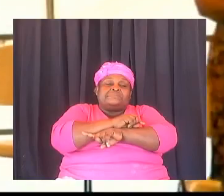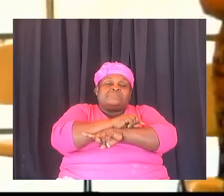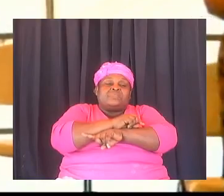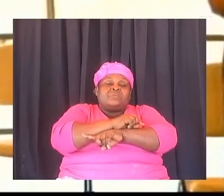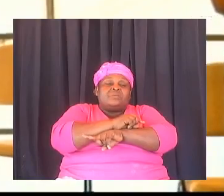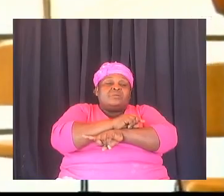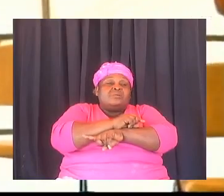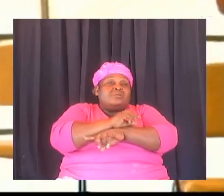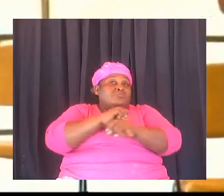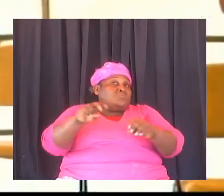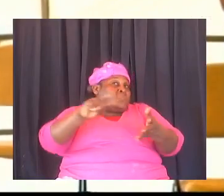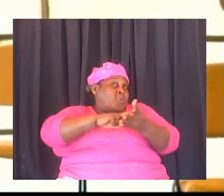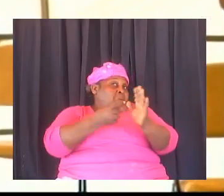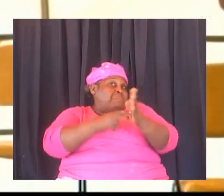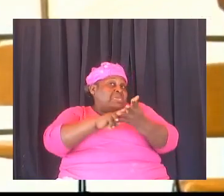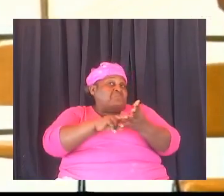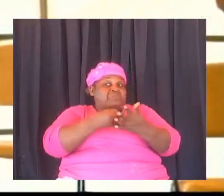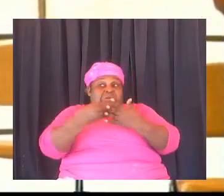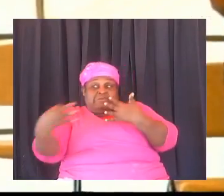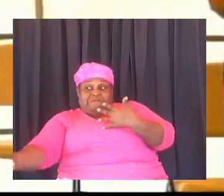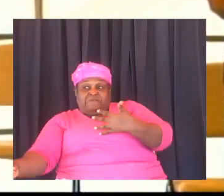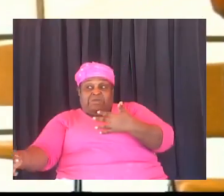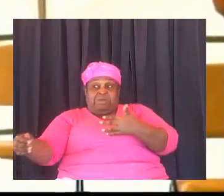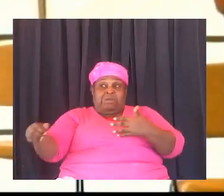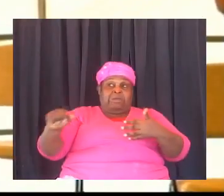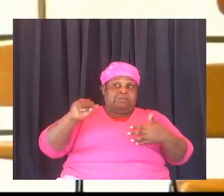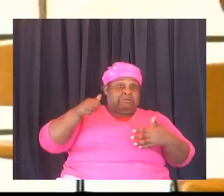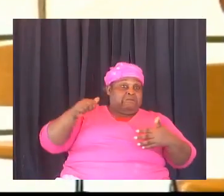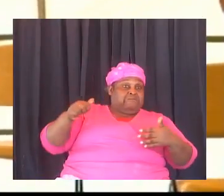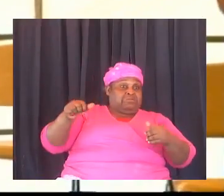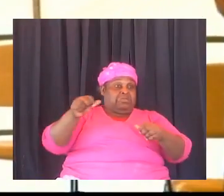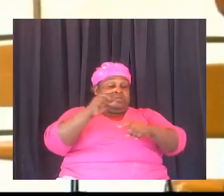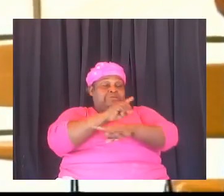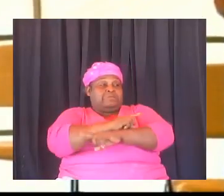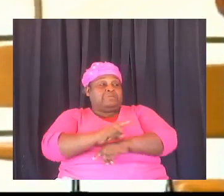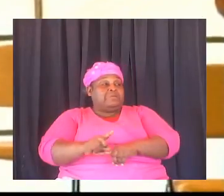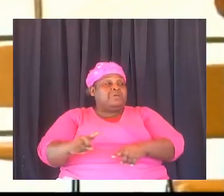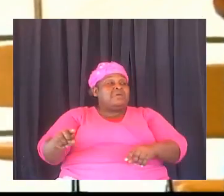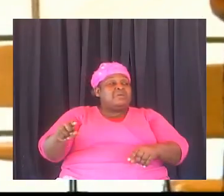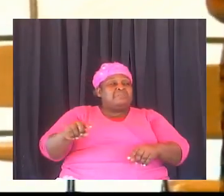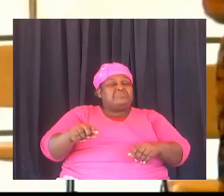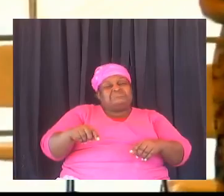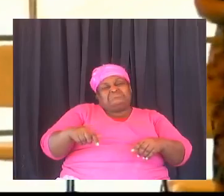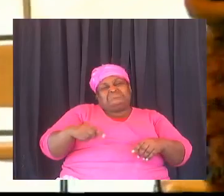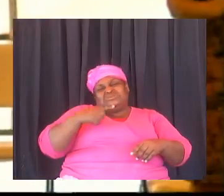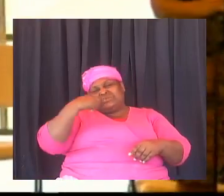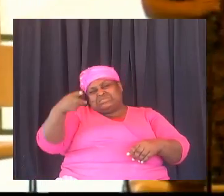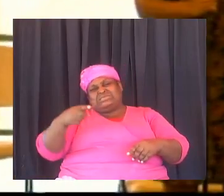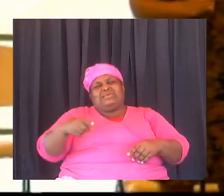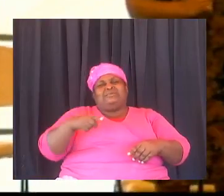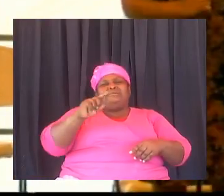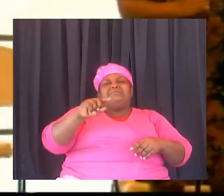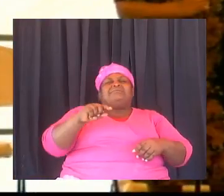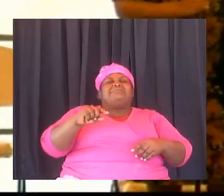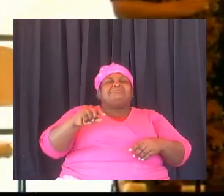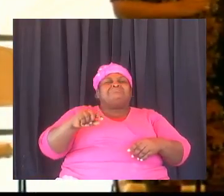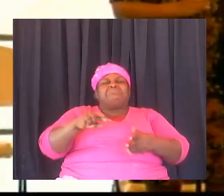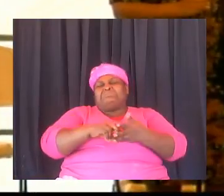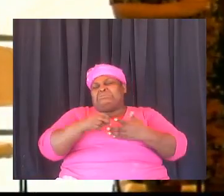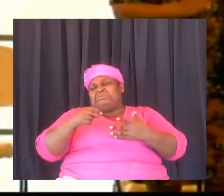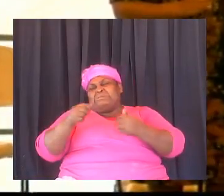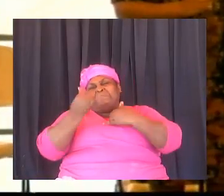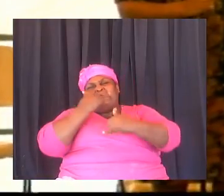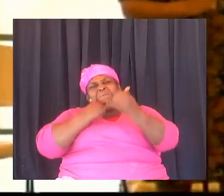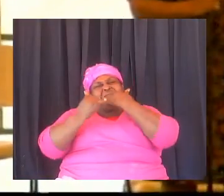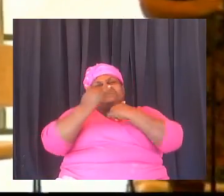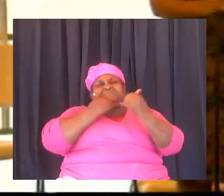It don't mean we're going to fall down every day, no, but you can fall every day. But let us say you fall every day. You know what I have found?